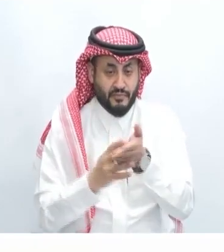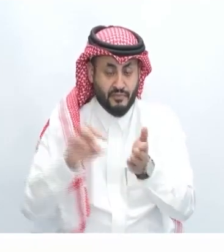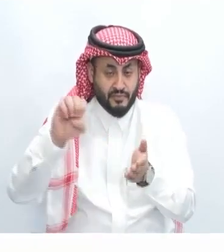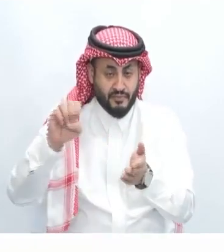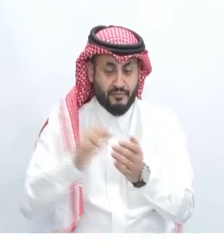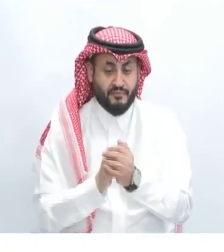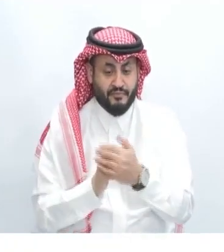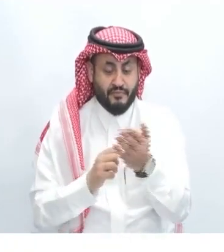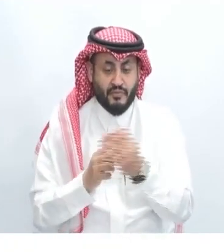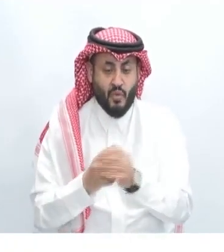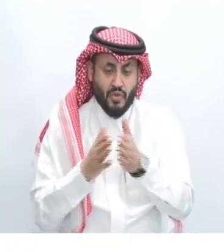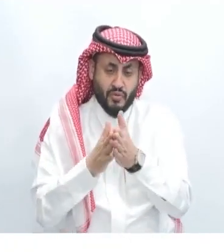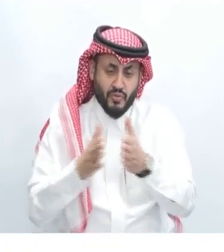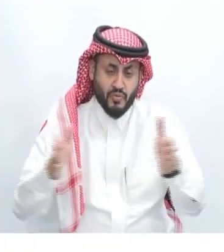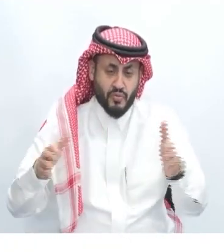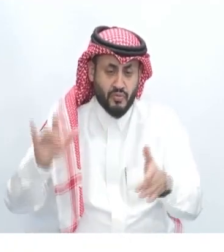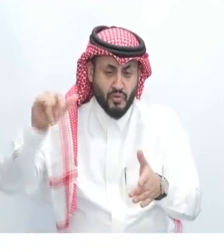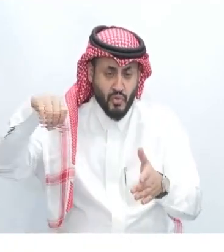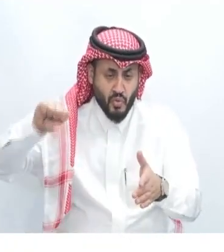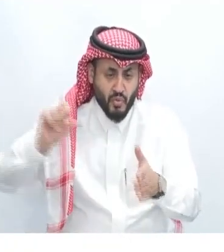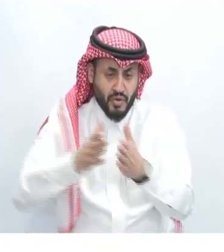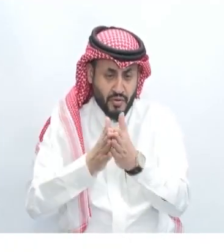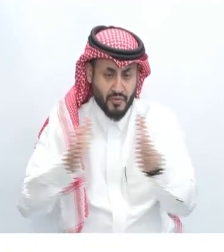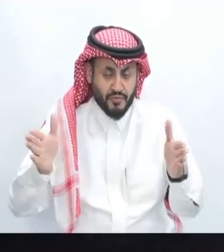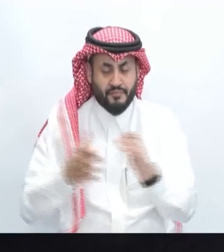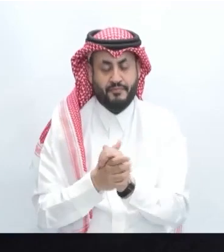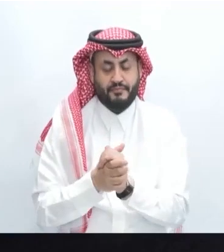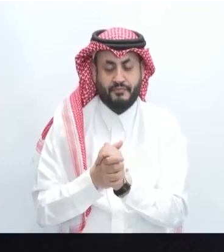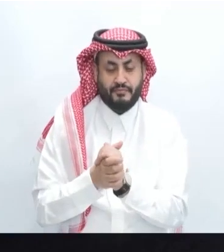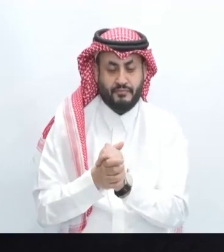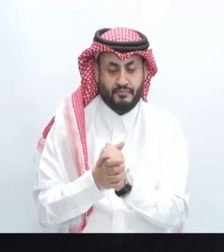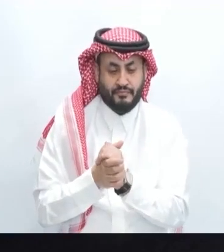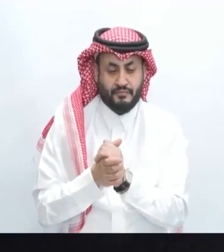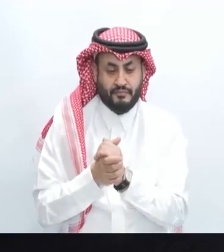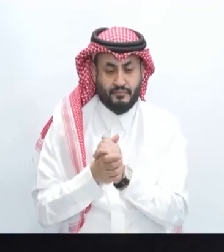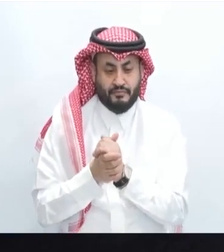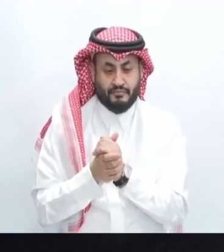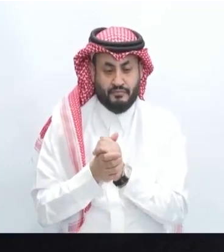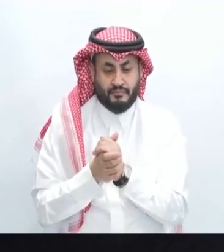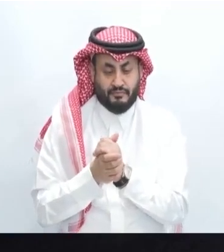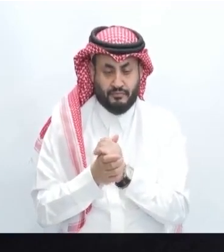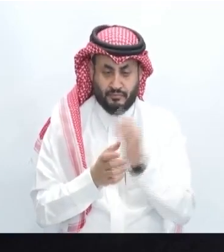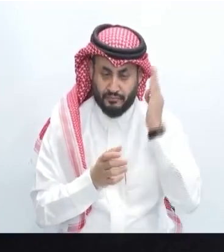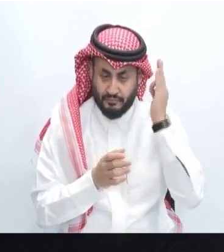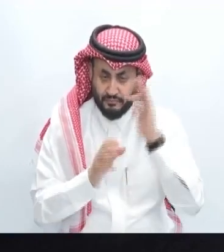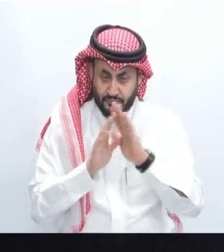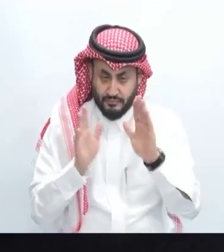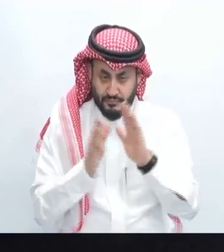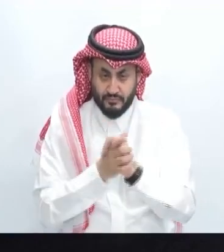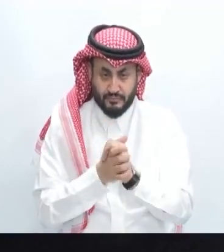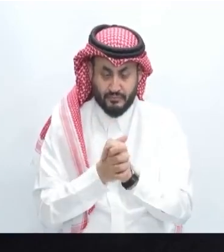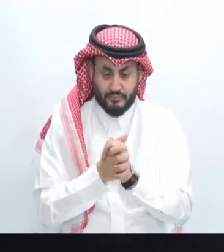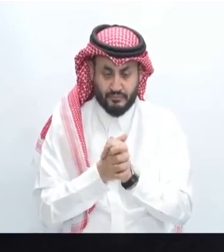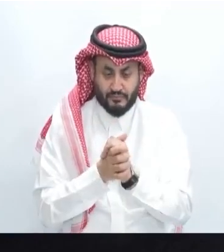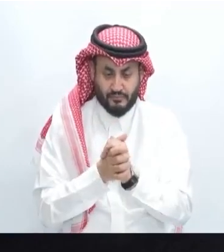E at the end, as the word tube. And what we did is that after we listen to these